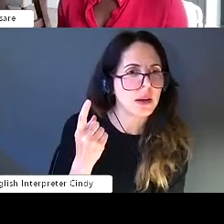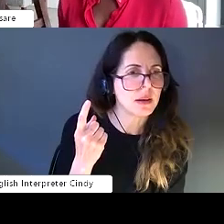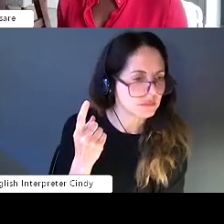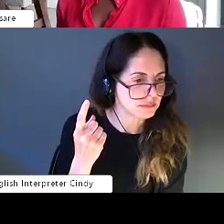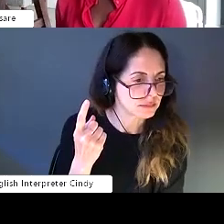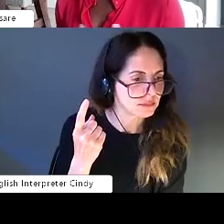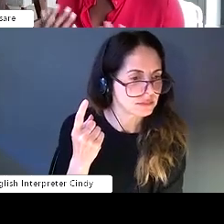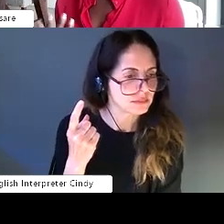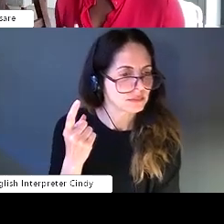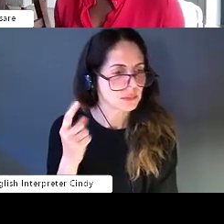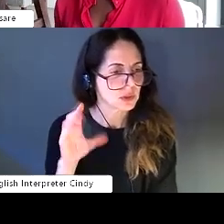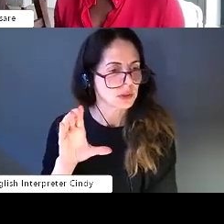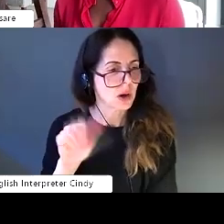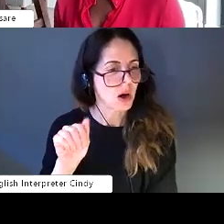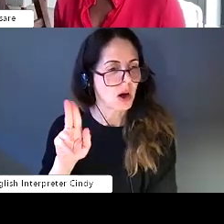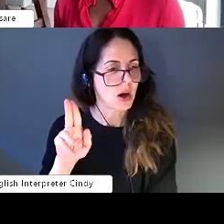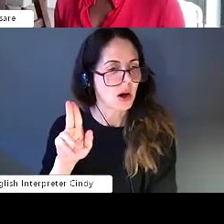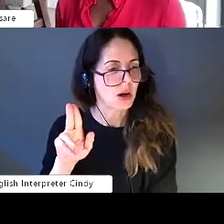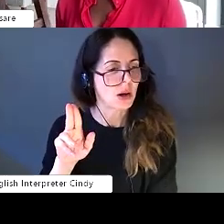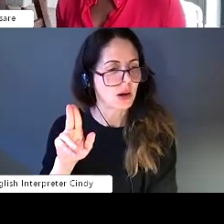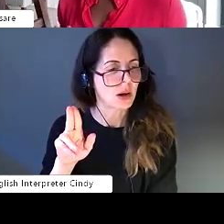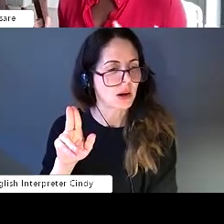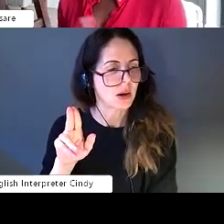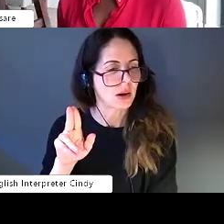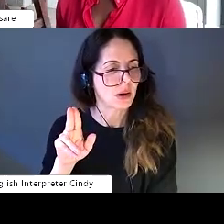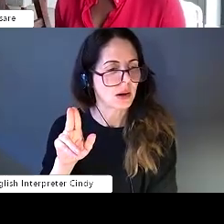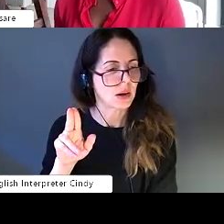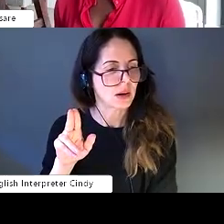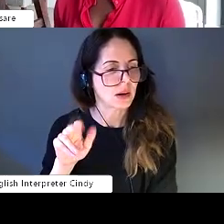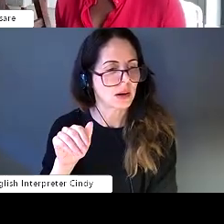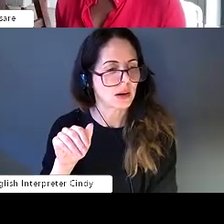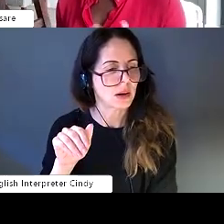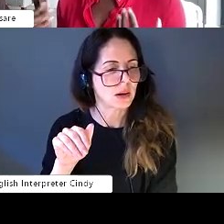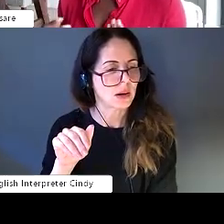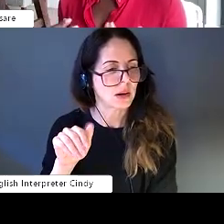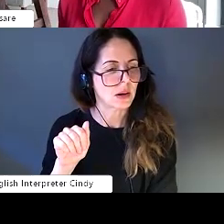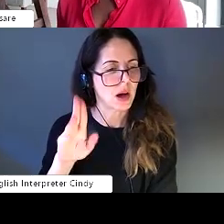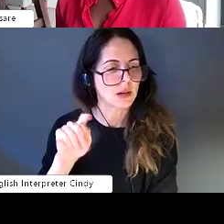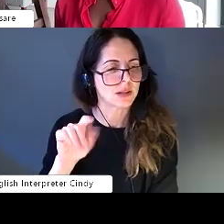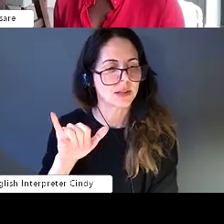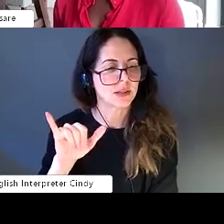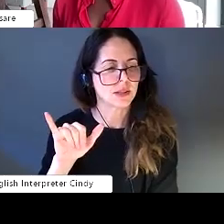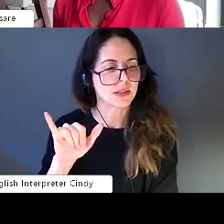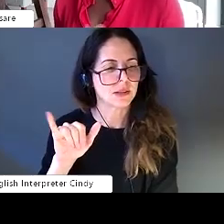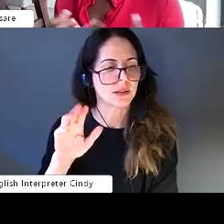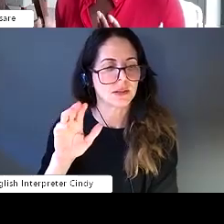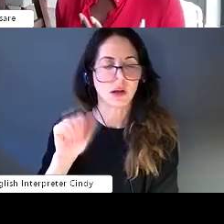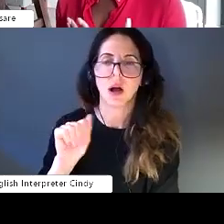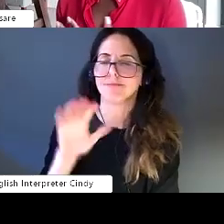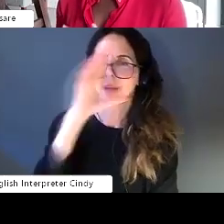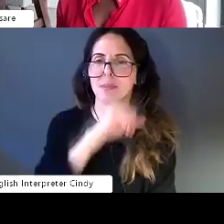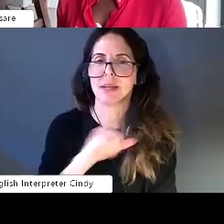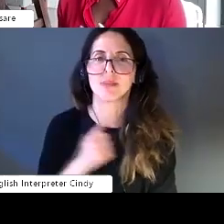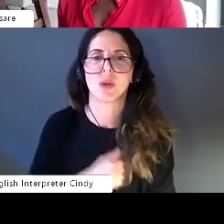donut, that tells us the ethnic background, mainly white survivors, but we also had a quarter